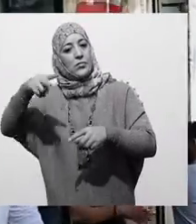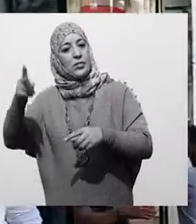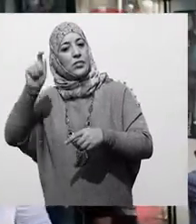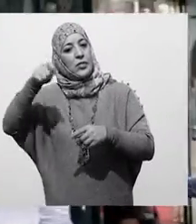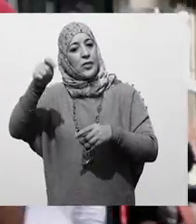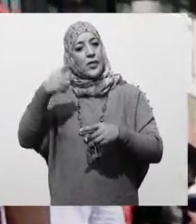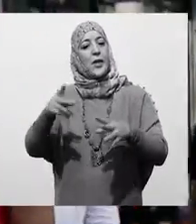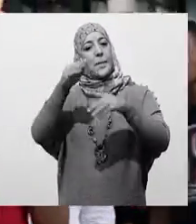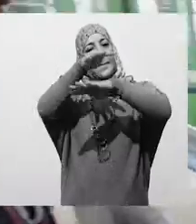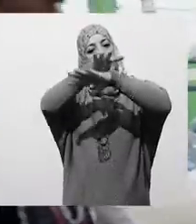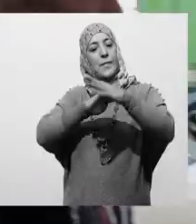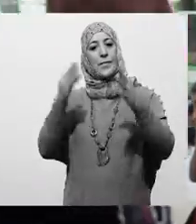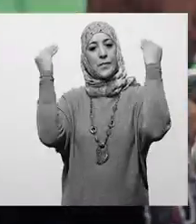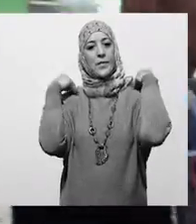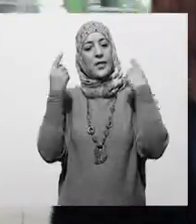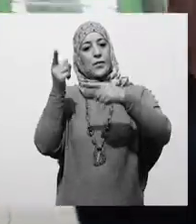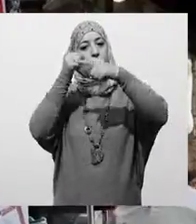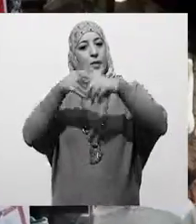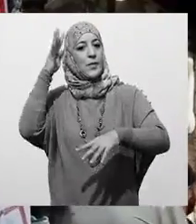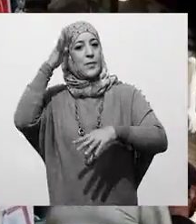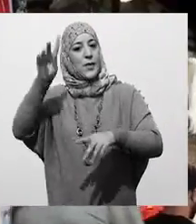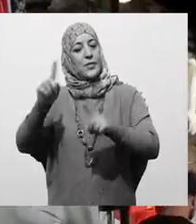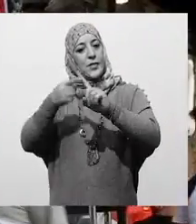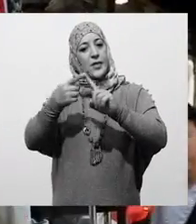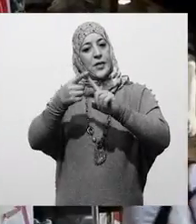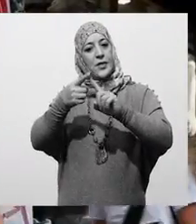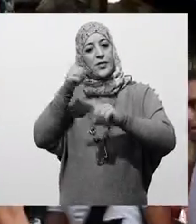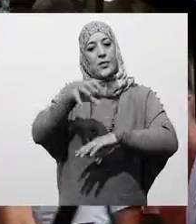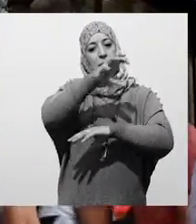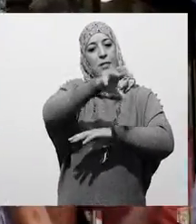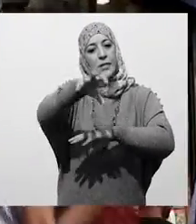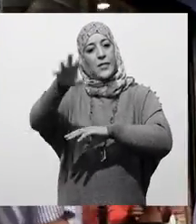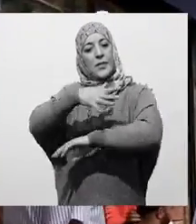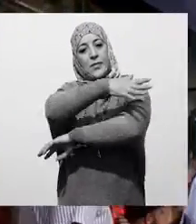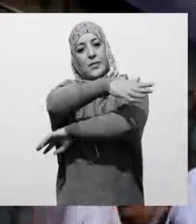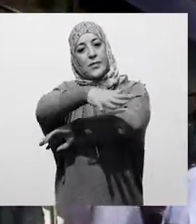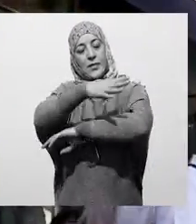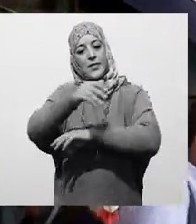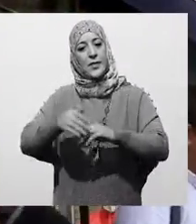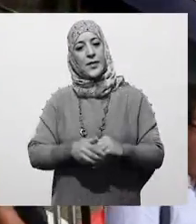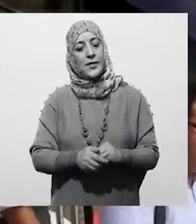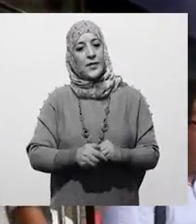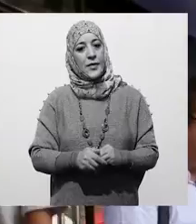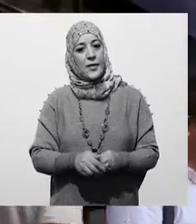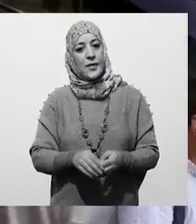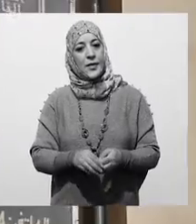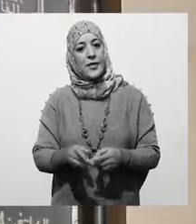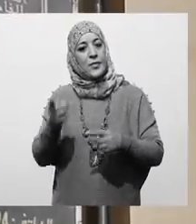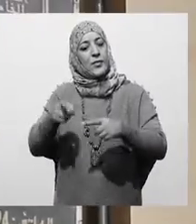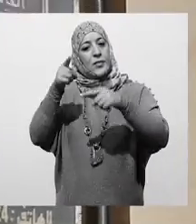the two governments of Bizert and Manouba. They were interested in urban, urban and rural areas.